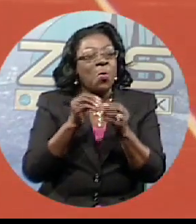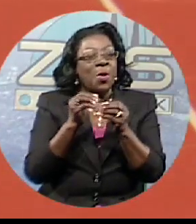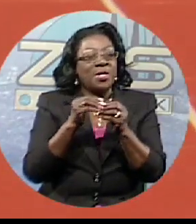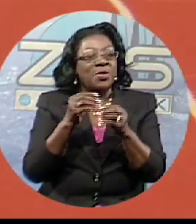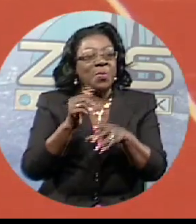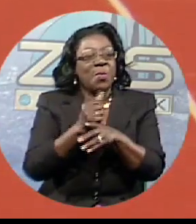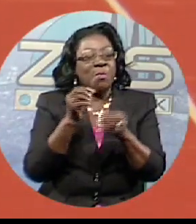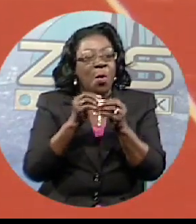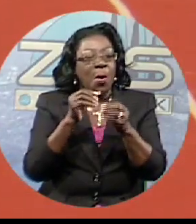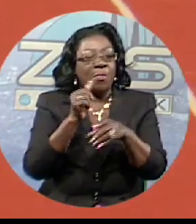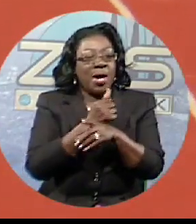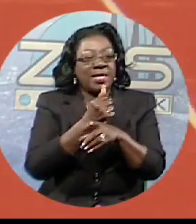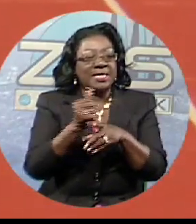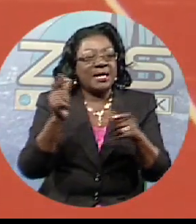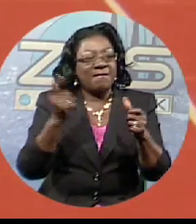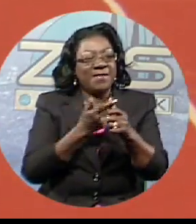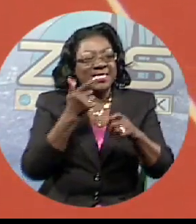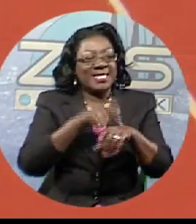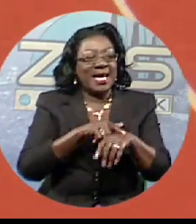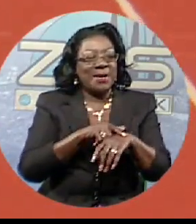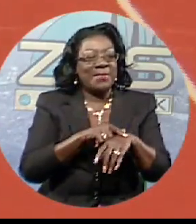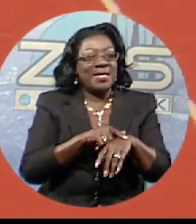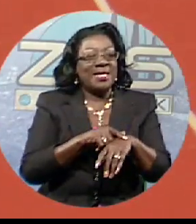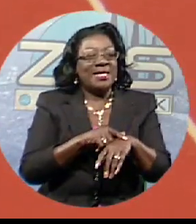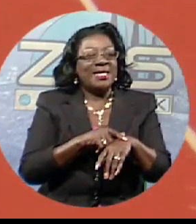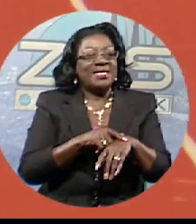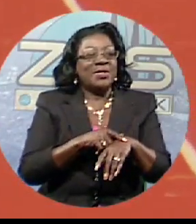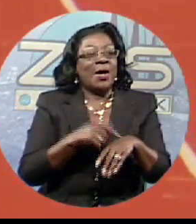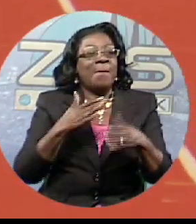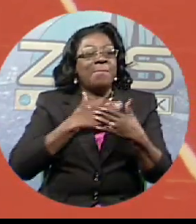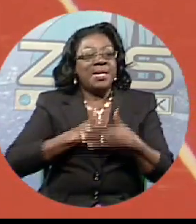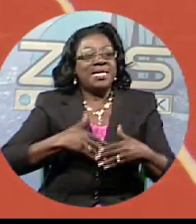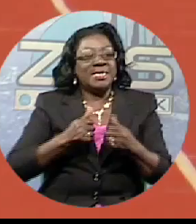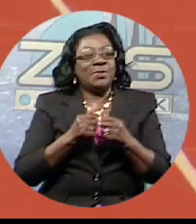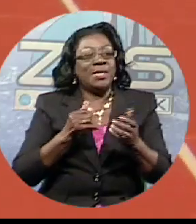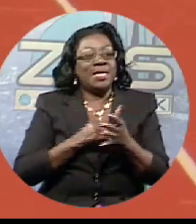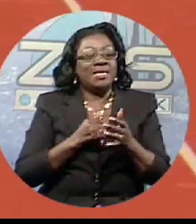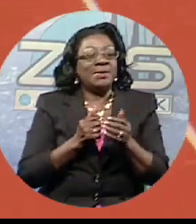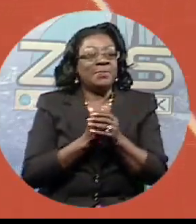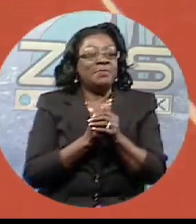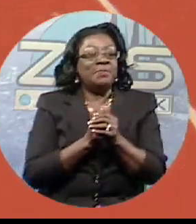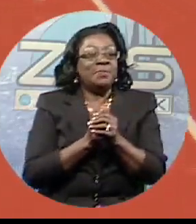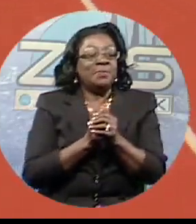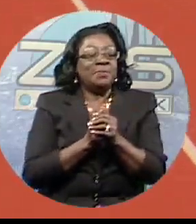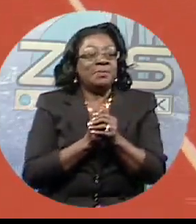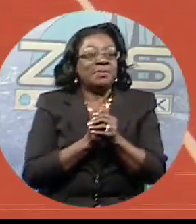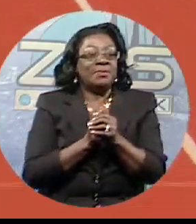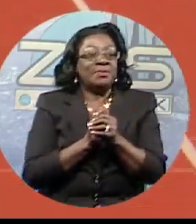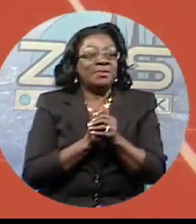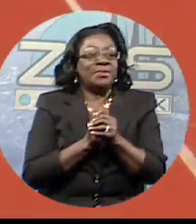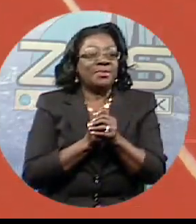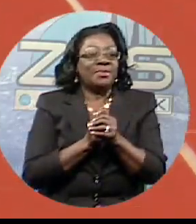It's our first time actually trying to get a 4x1, so I'm pleased with it. I just wanted to be in front and just